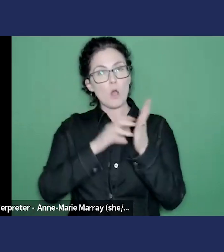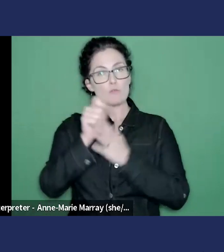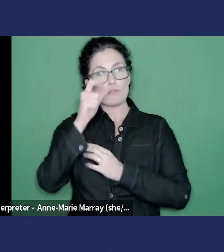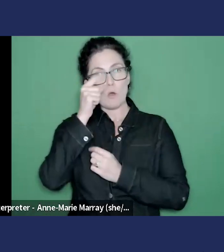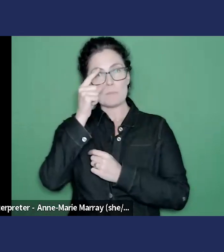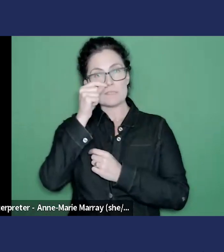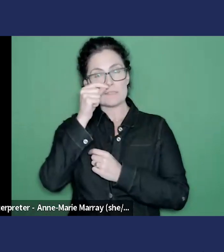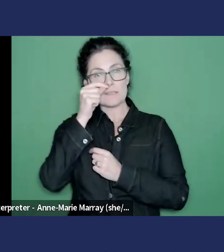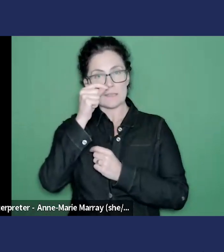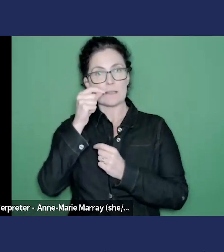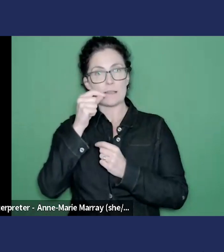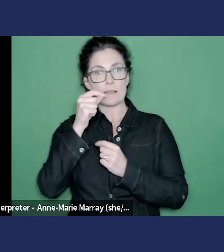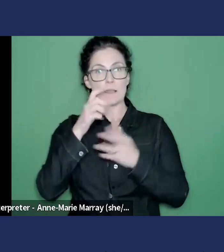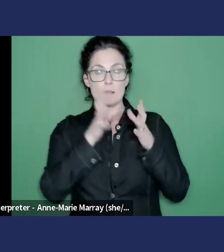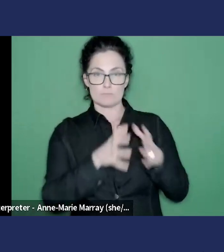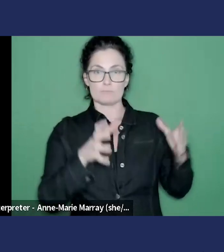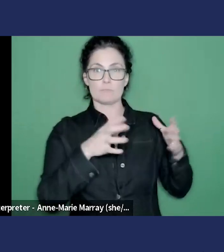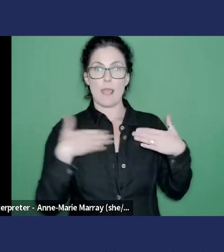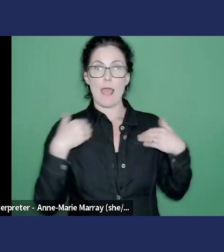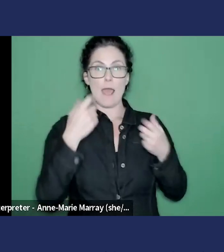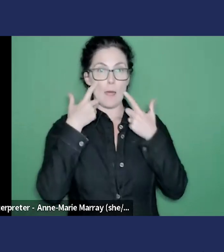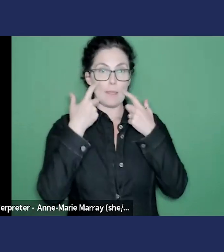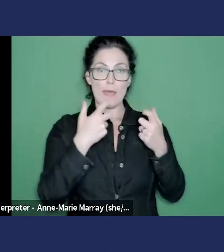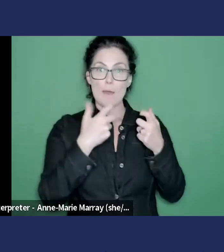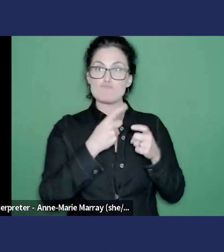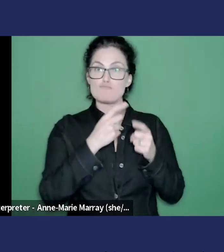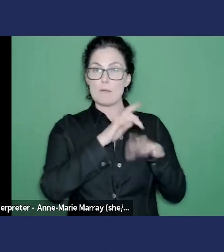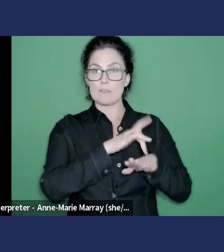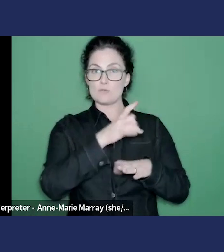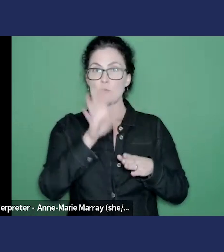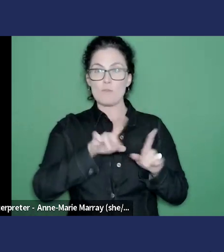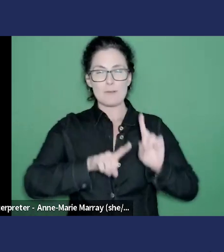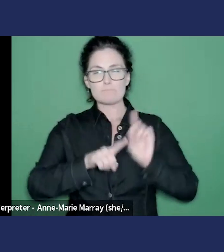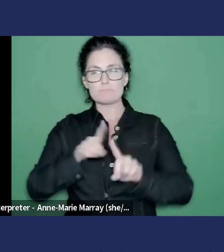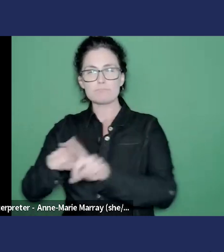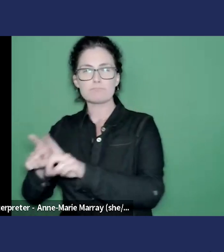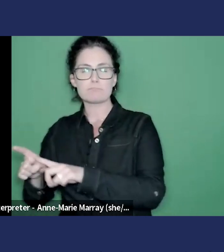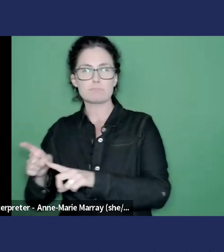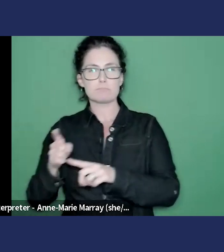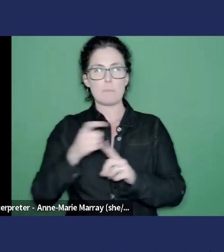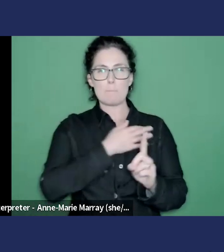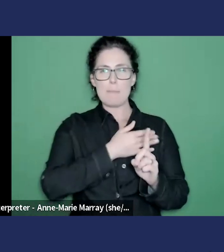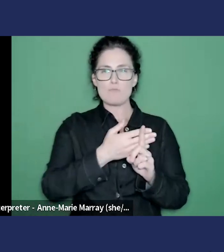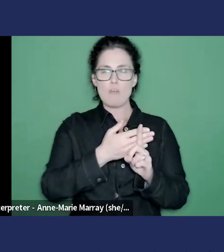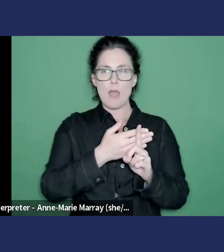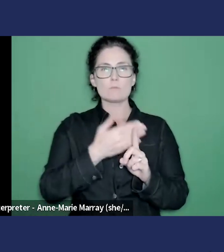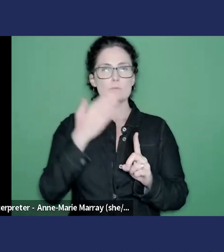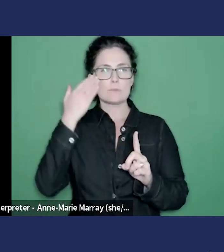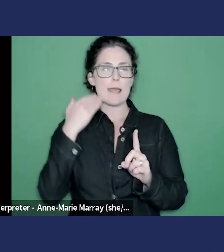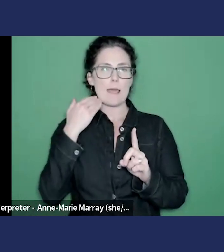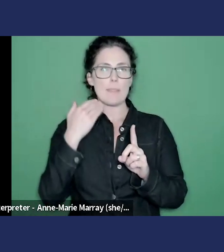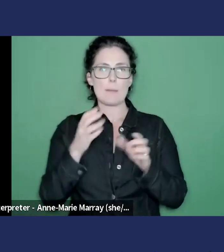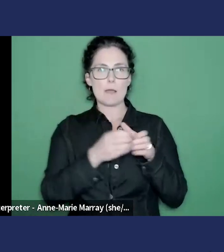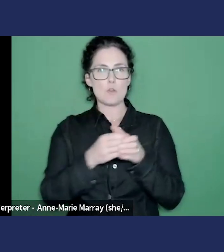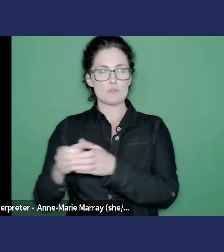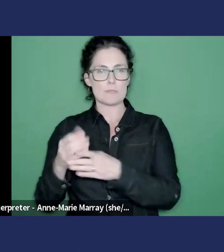increasing healthcare professionals, including doctors, midwives, doulas, that are from different ethnic minority backgrounds, so that patients feel comfortable and so